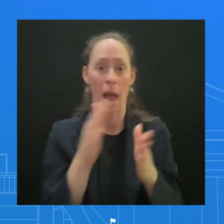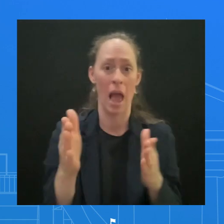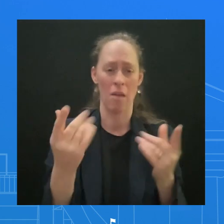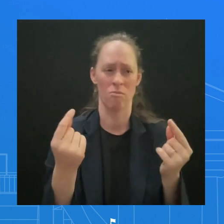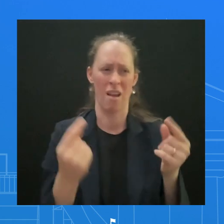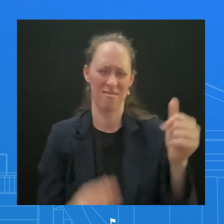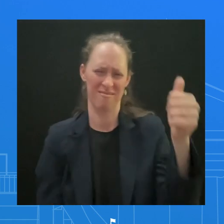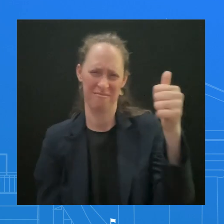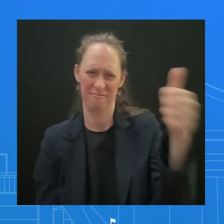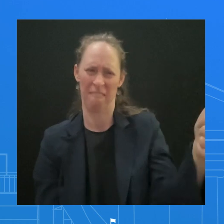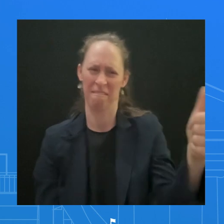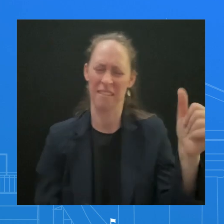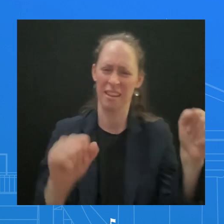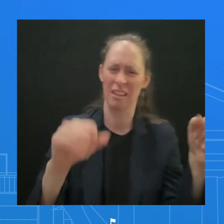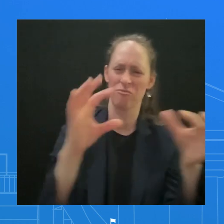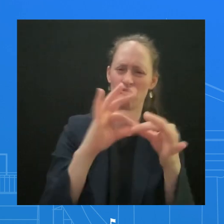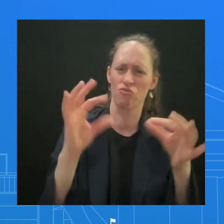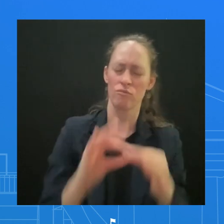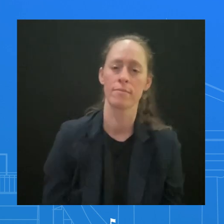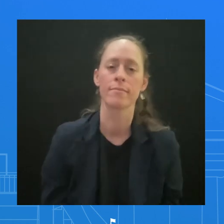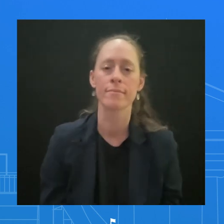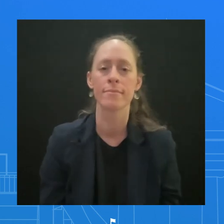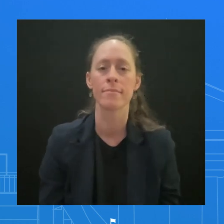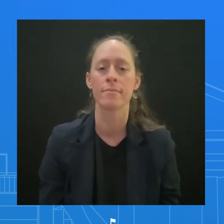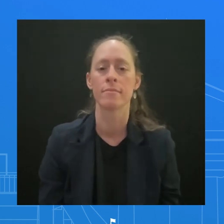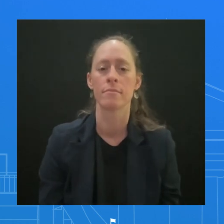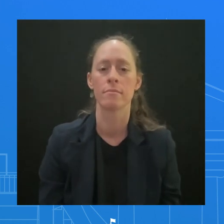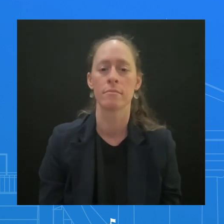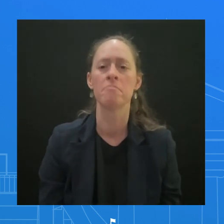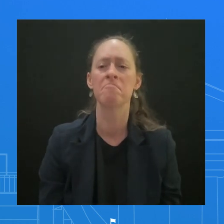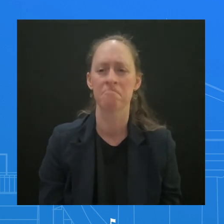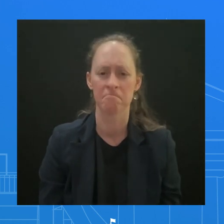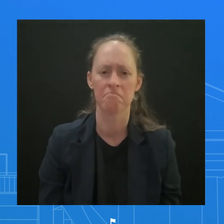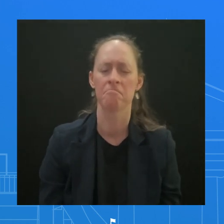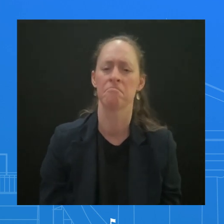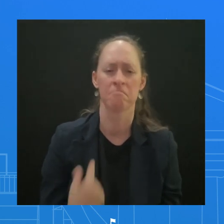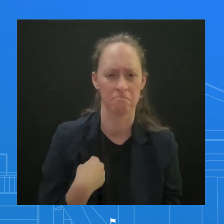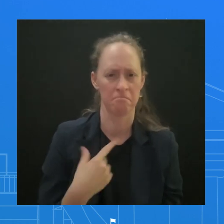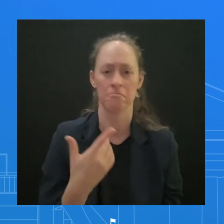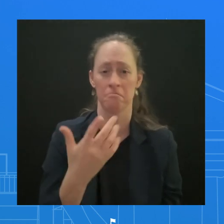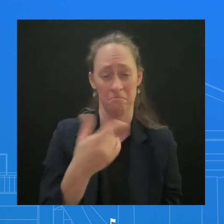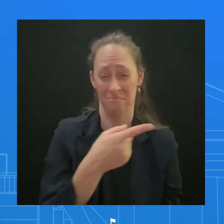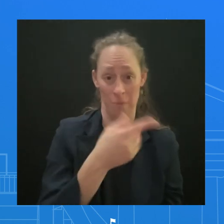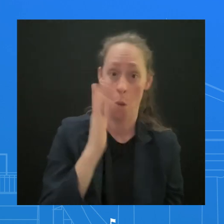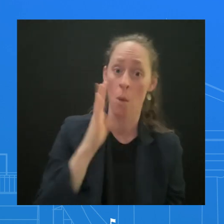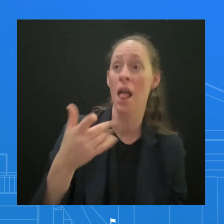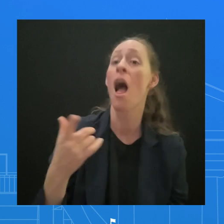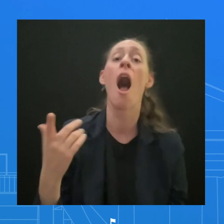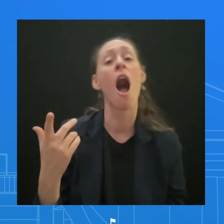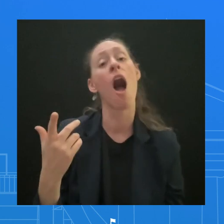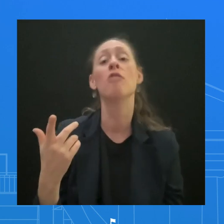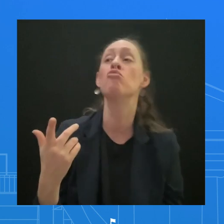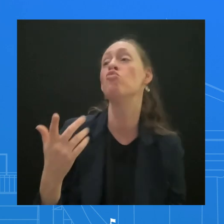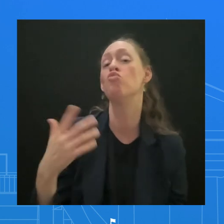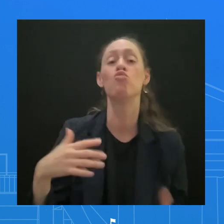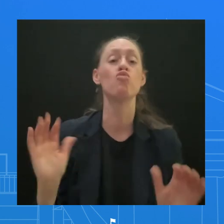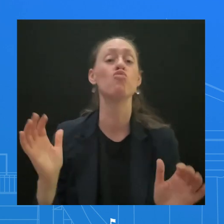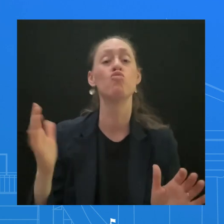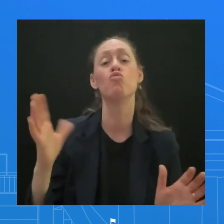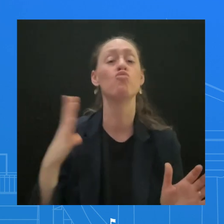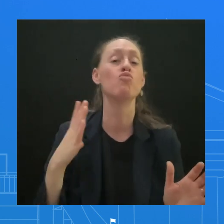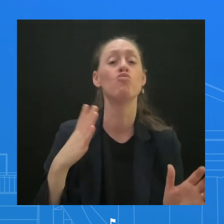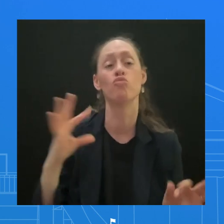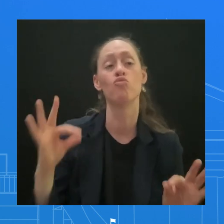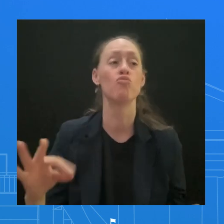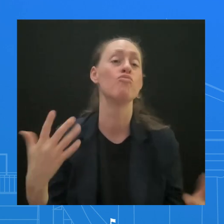some sort of false sense of confidence about how tough it was going